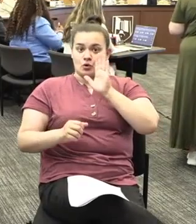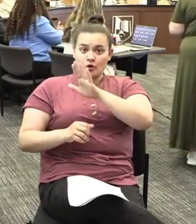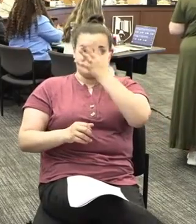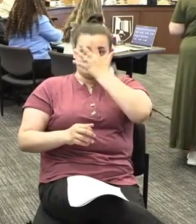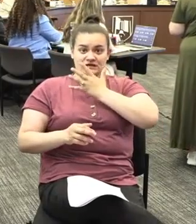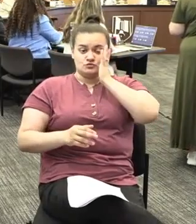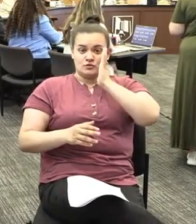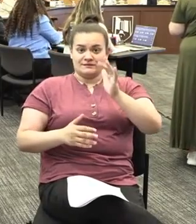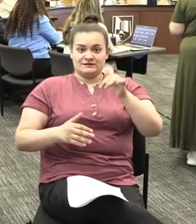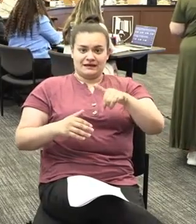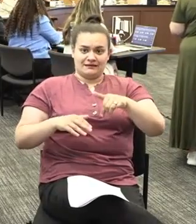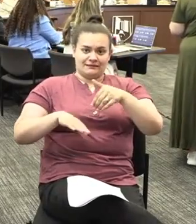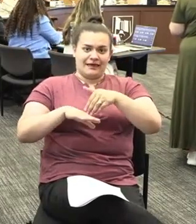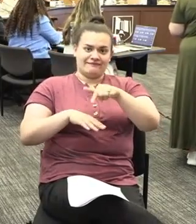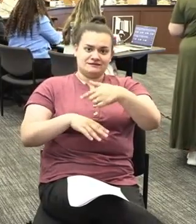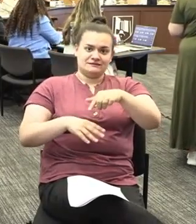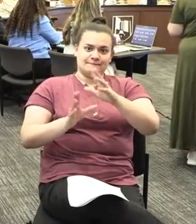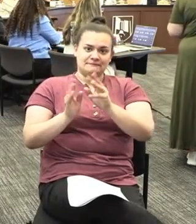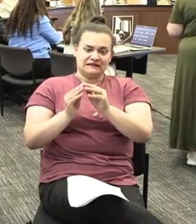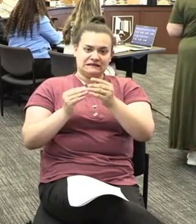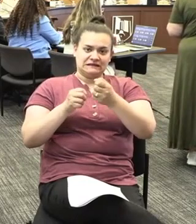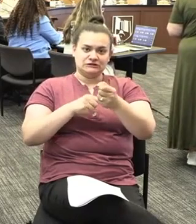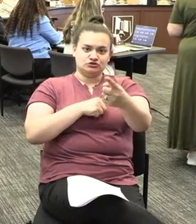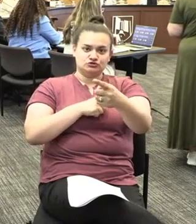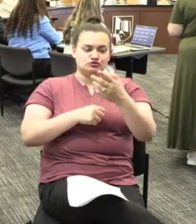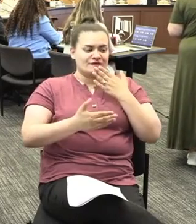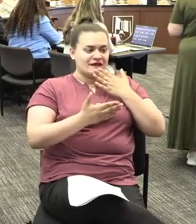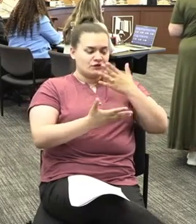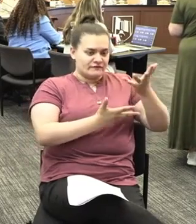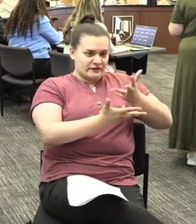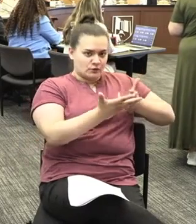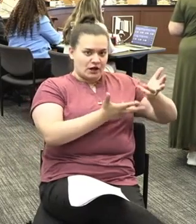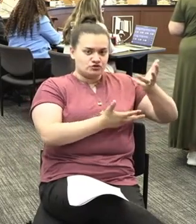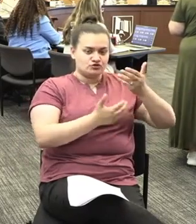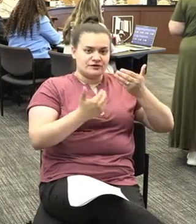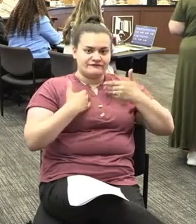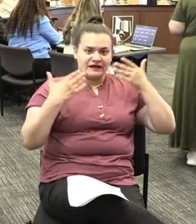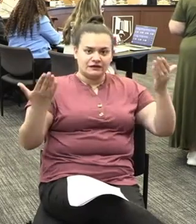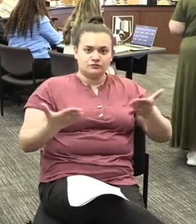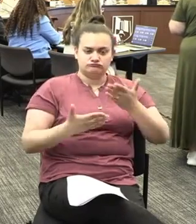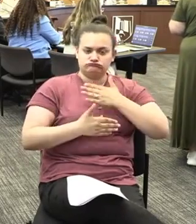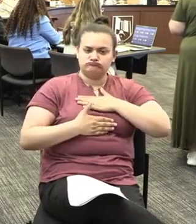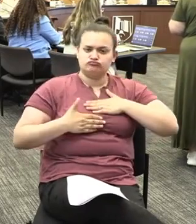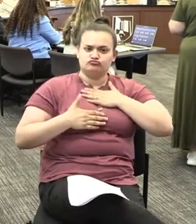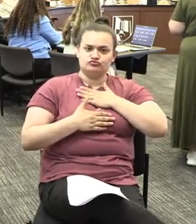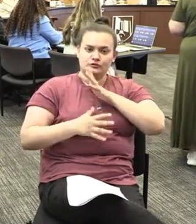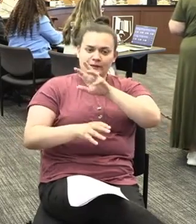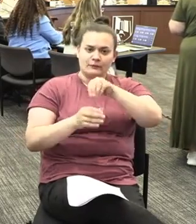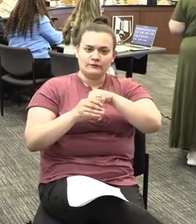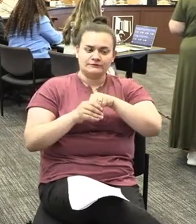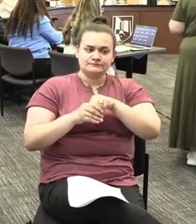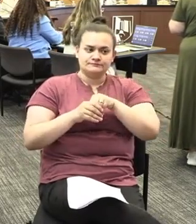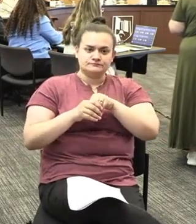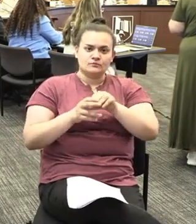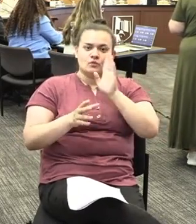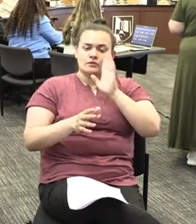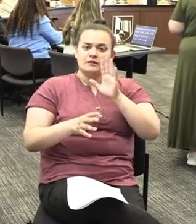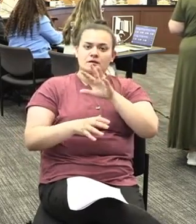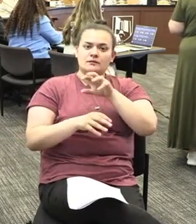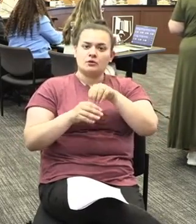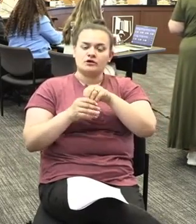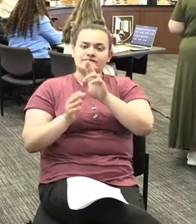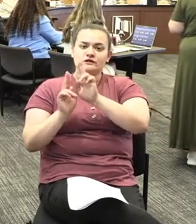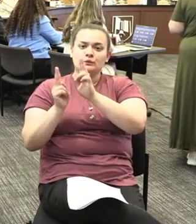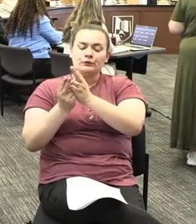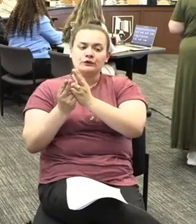And I just want to say thank you for all the interactions that I've had here. Been very enjoyable to be a part of it. Still being going to be a big part of the union, and